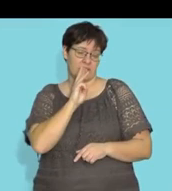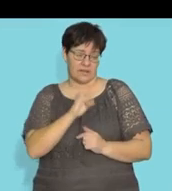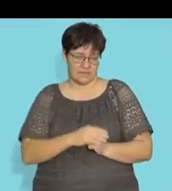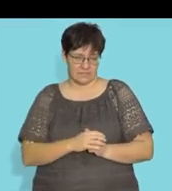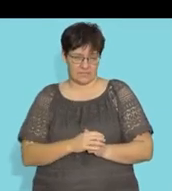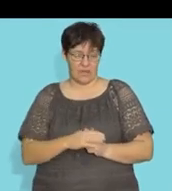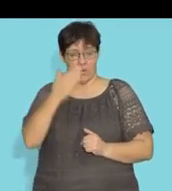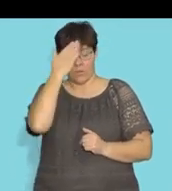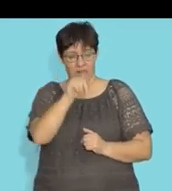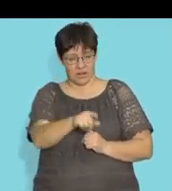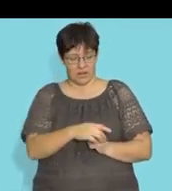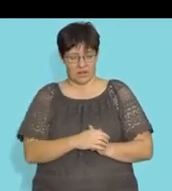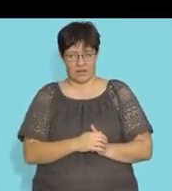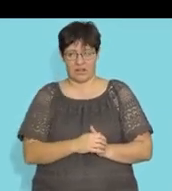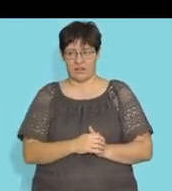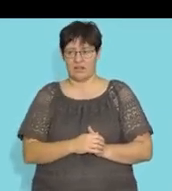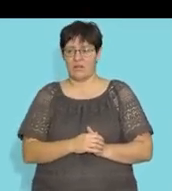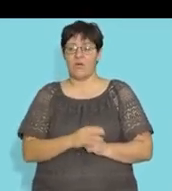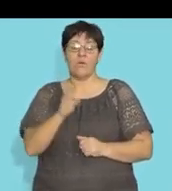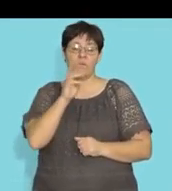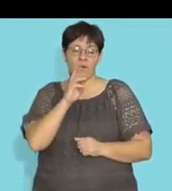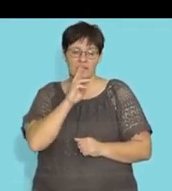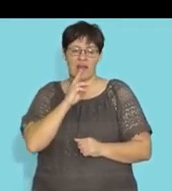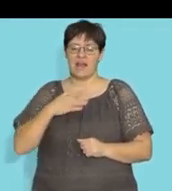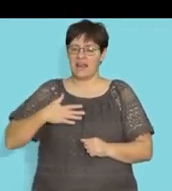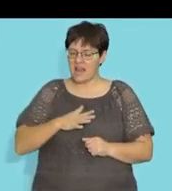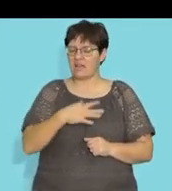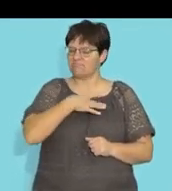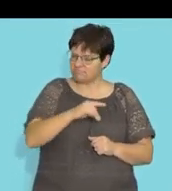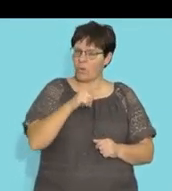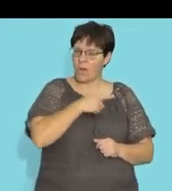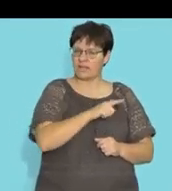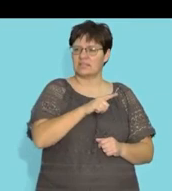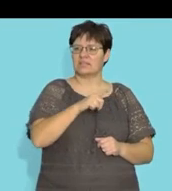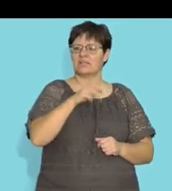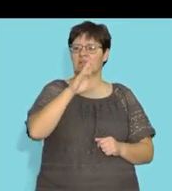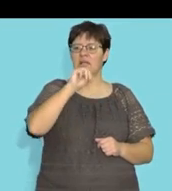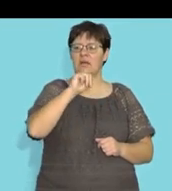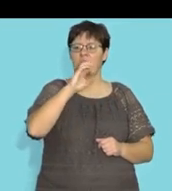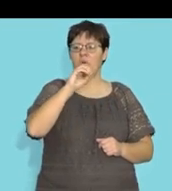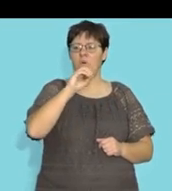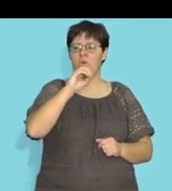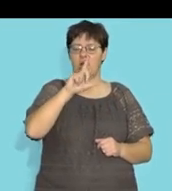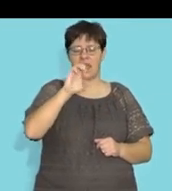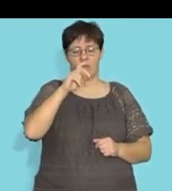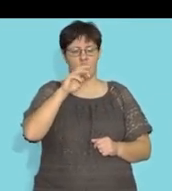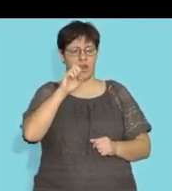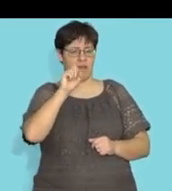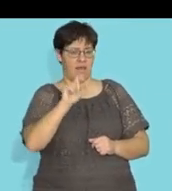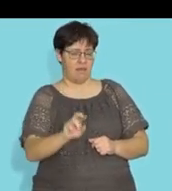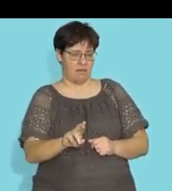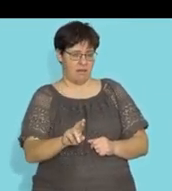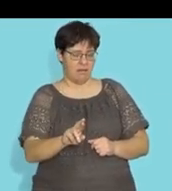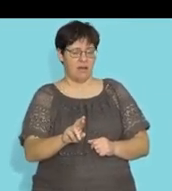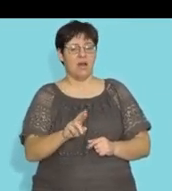we know that water likes to be in the molecule or the molecular form, and only a little of the water will